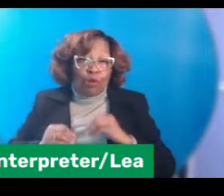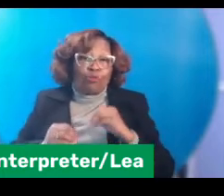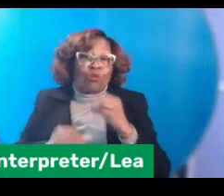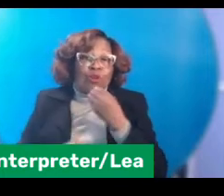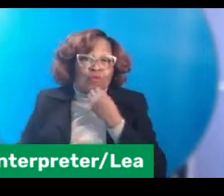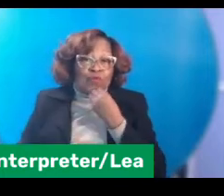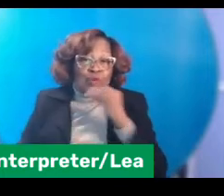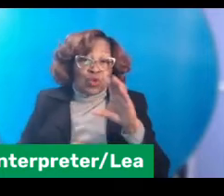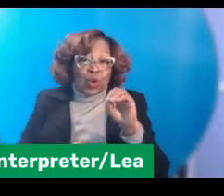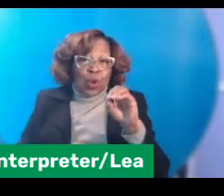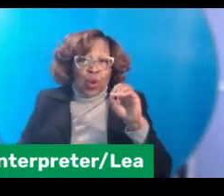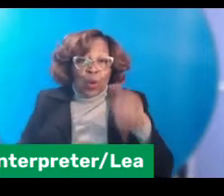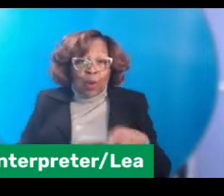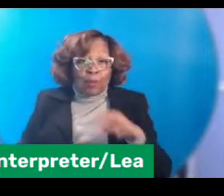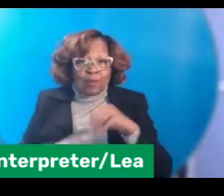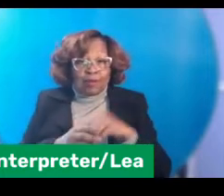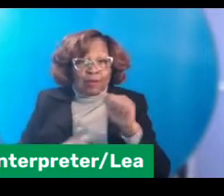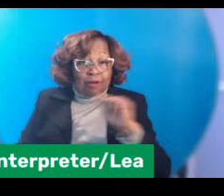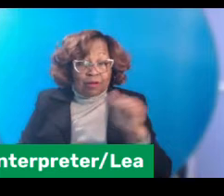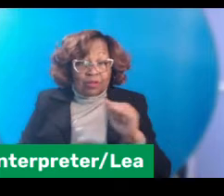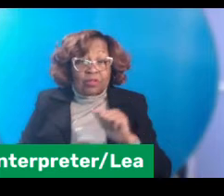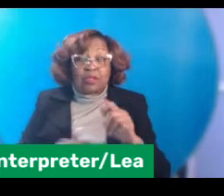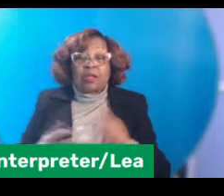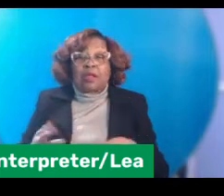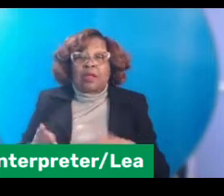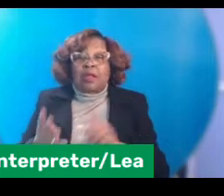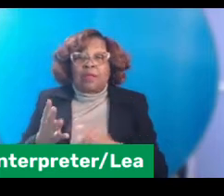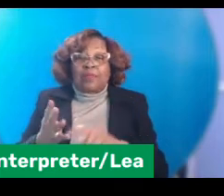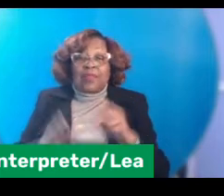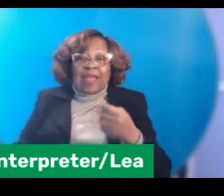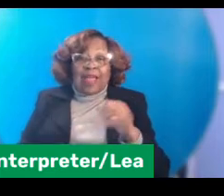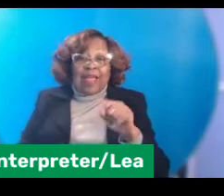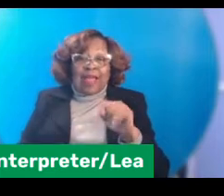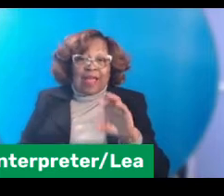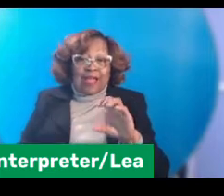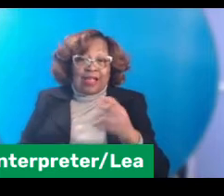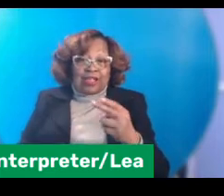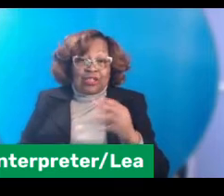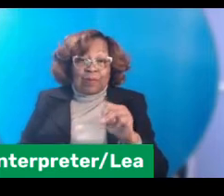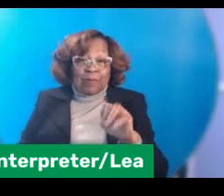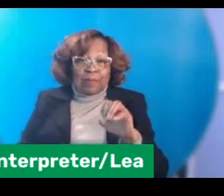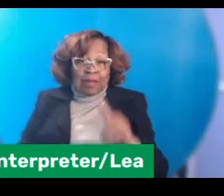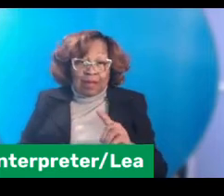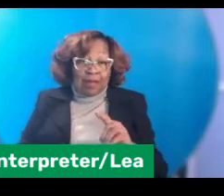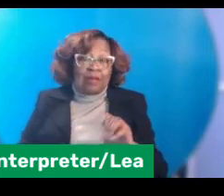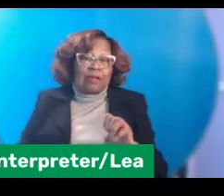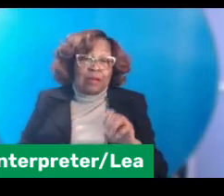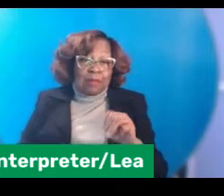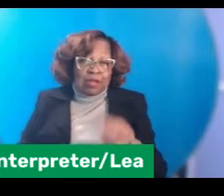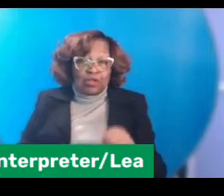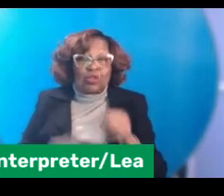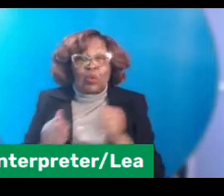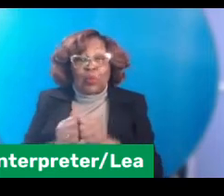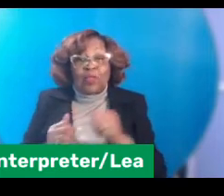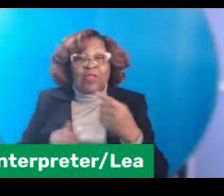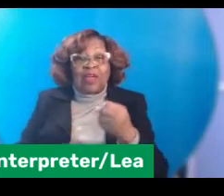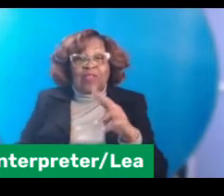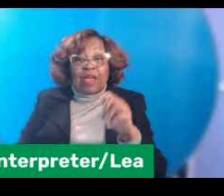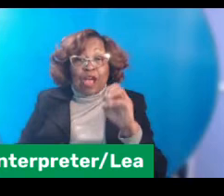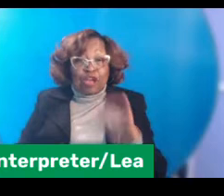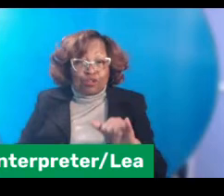Austin. And then we have Hatch Made Meals, which is our partnership with the Hatchery, which is a